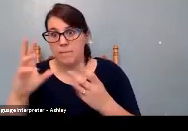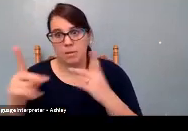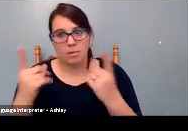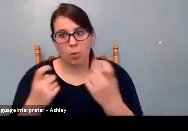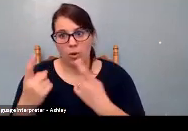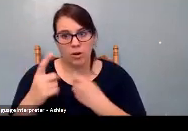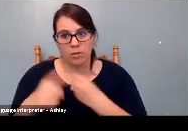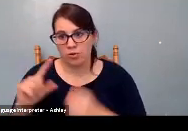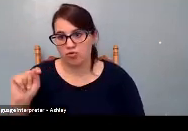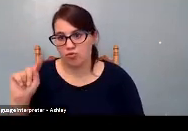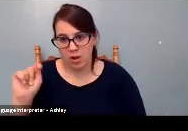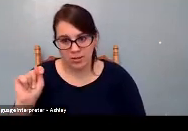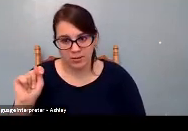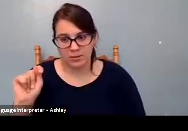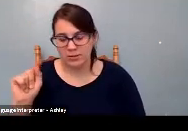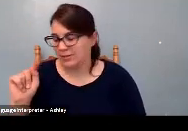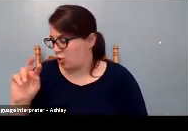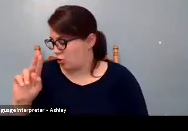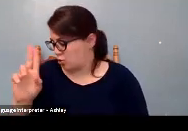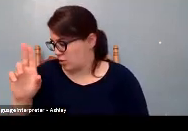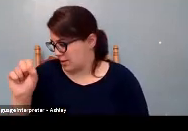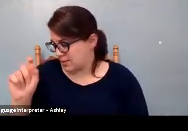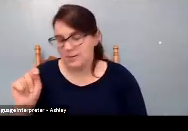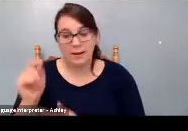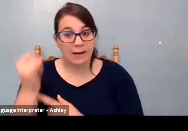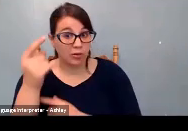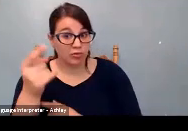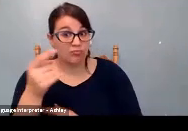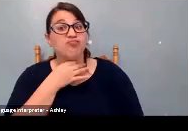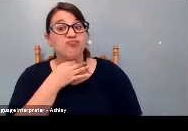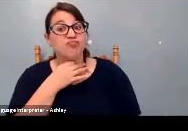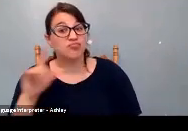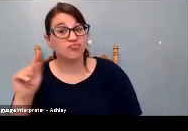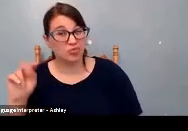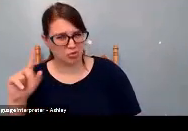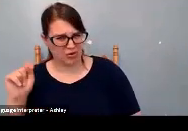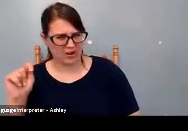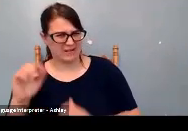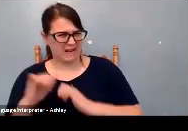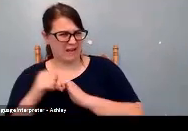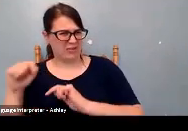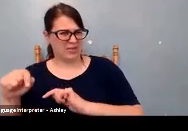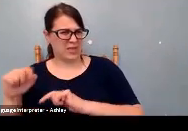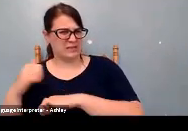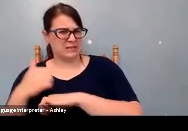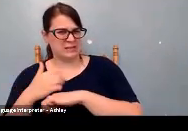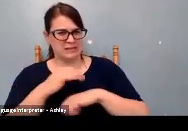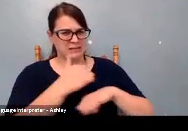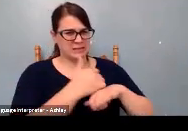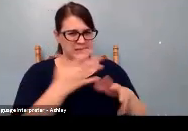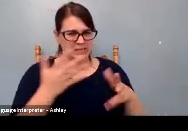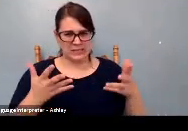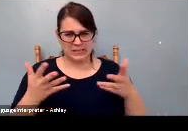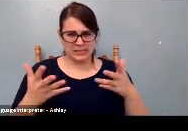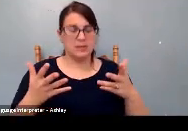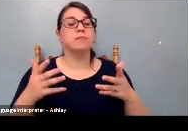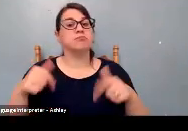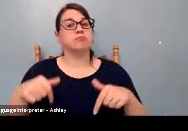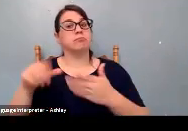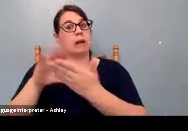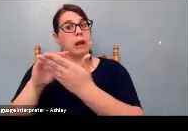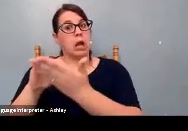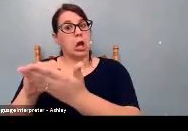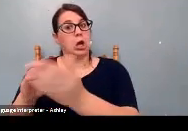participating today, or if you know of anyone else that's looking at trusts, and this is an excellent opportunity to learn more, but then to also have